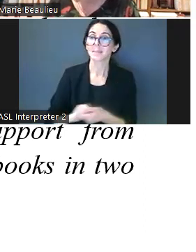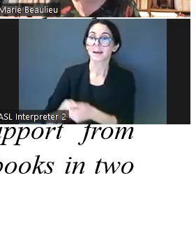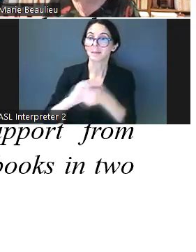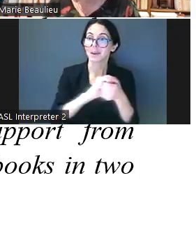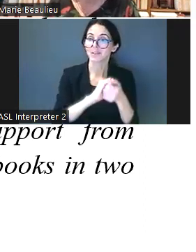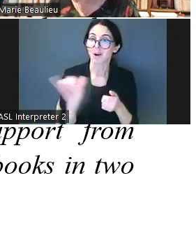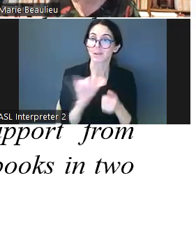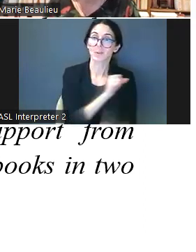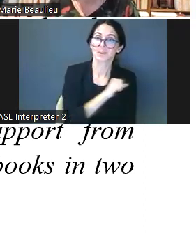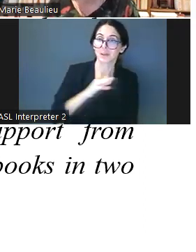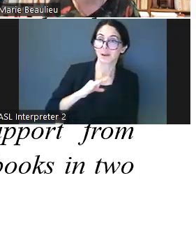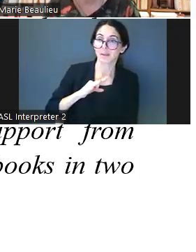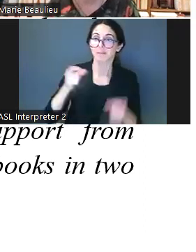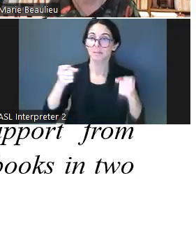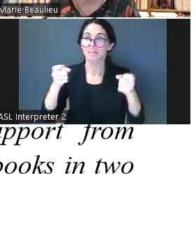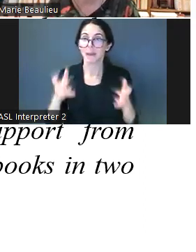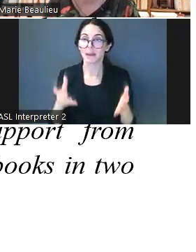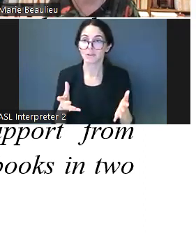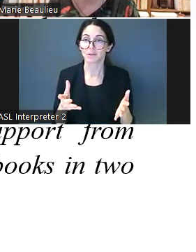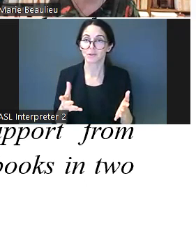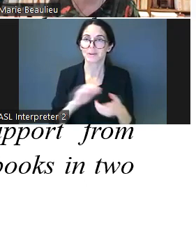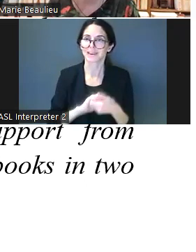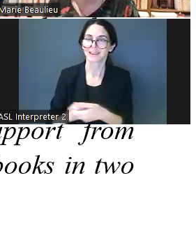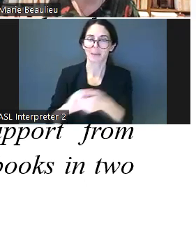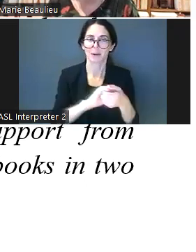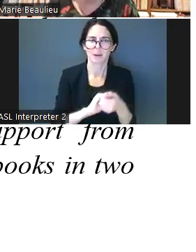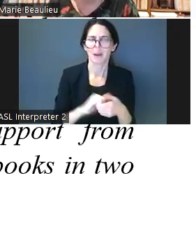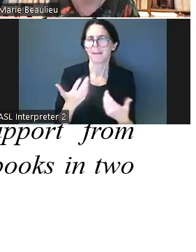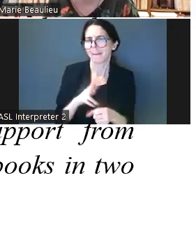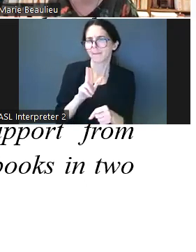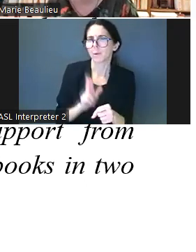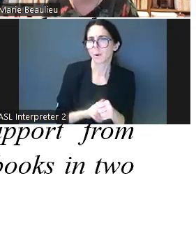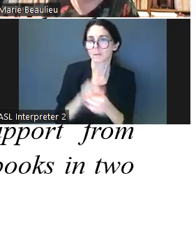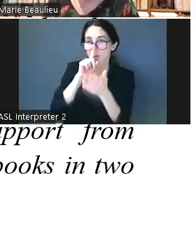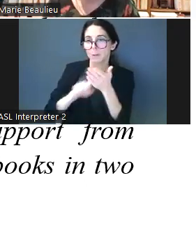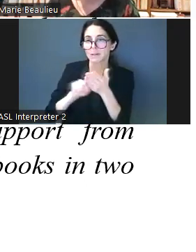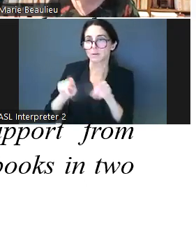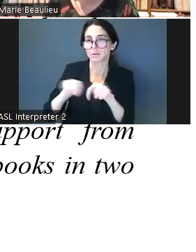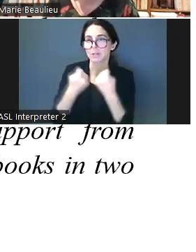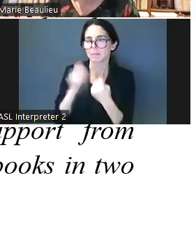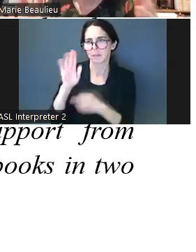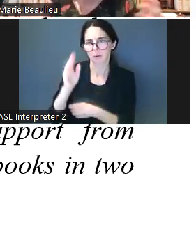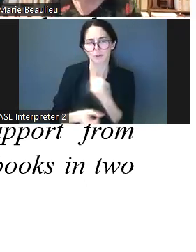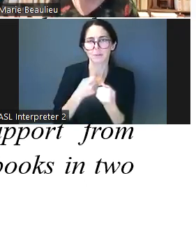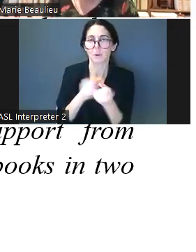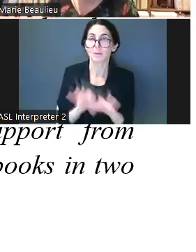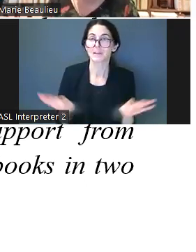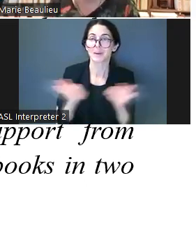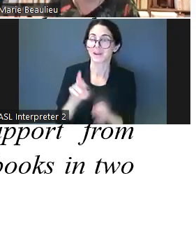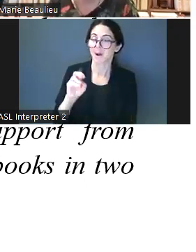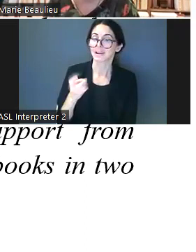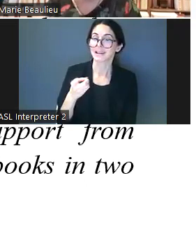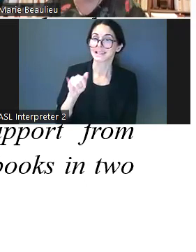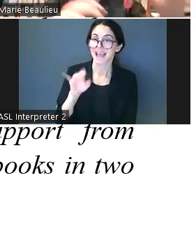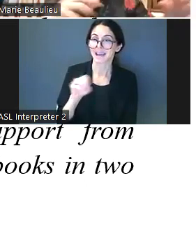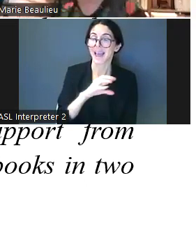managers and staff members, and certainly also the support of the research team, like especially Roxanne and Marie